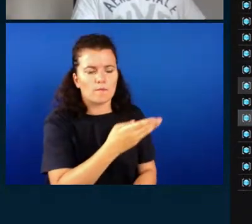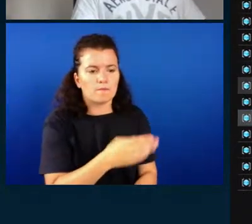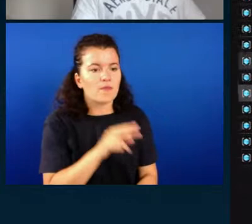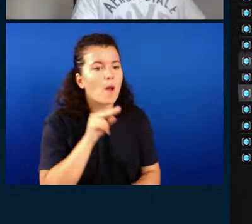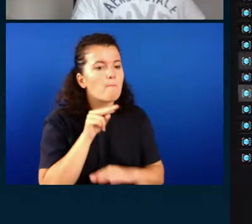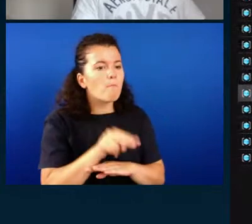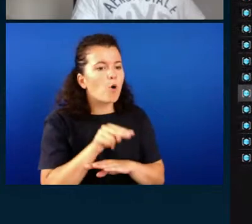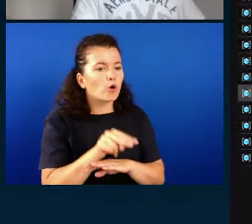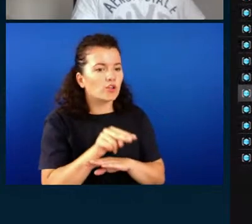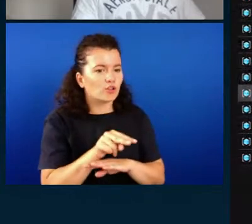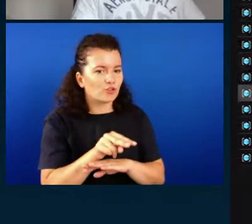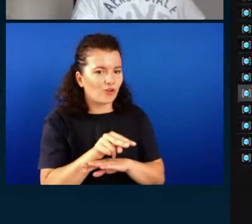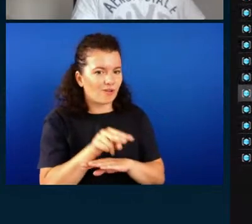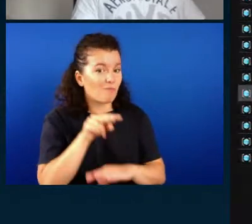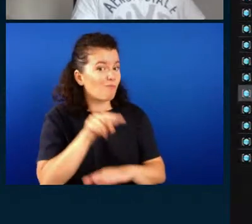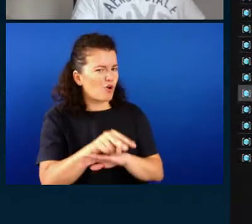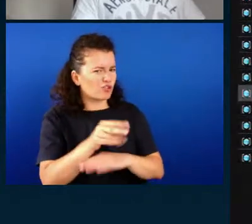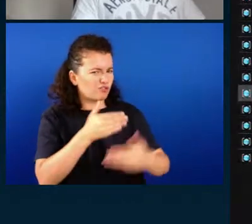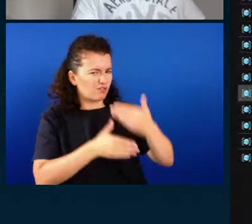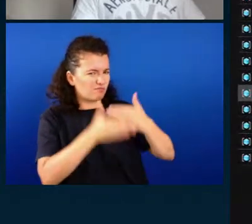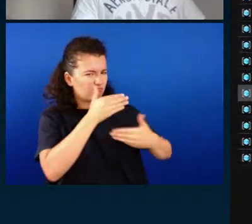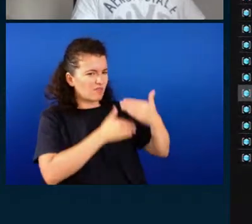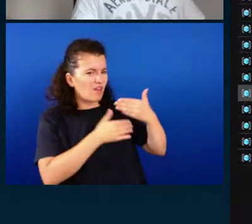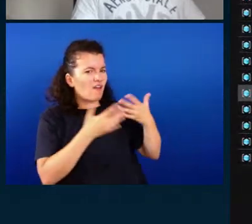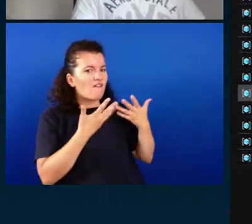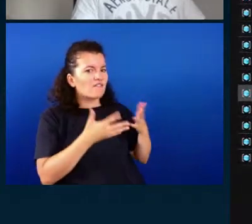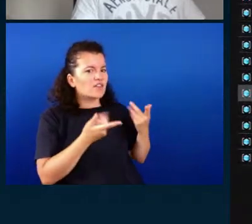monitoring what has happened with our